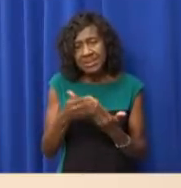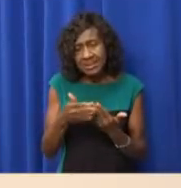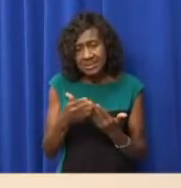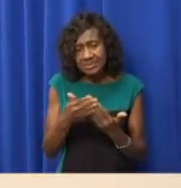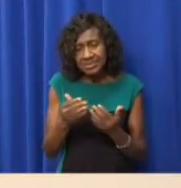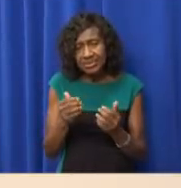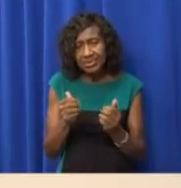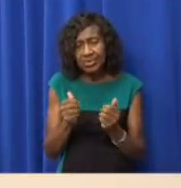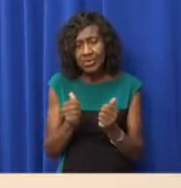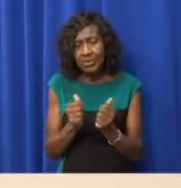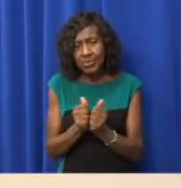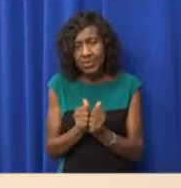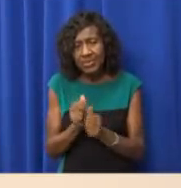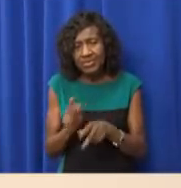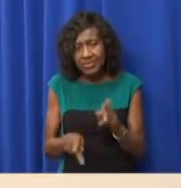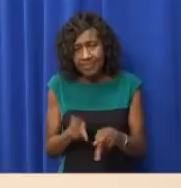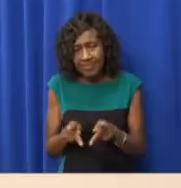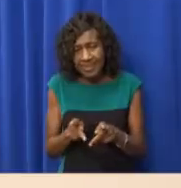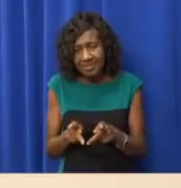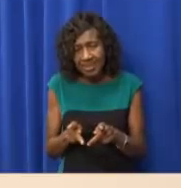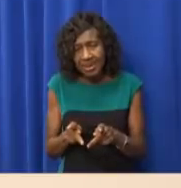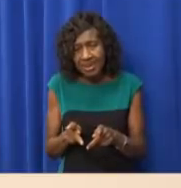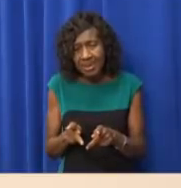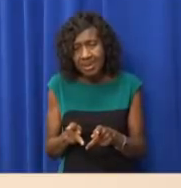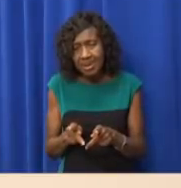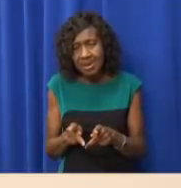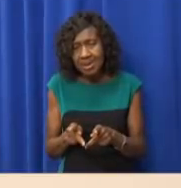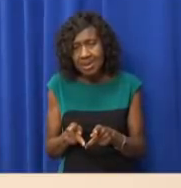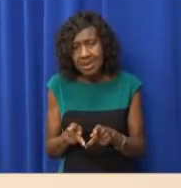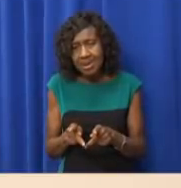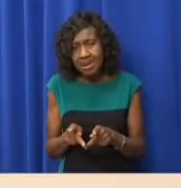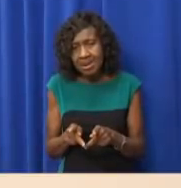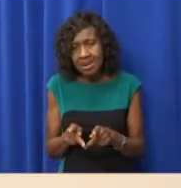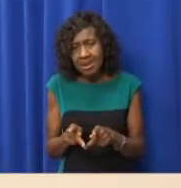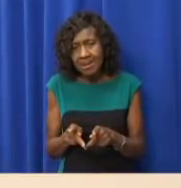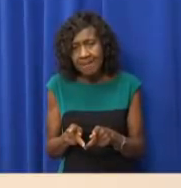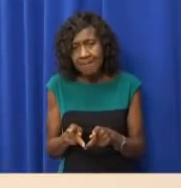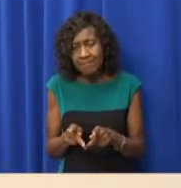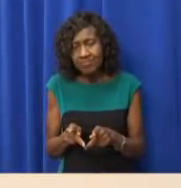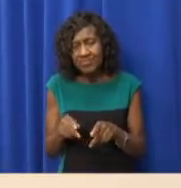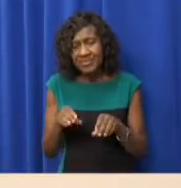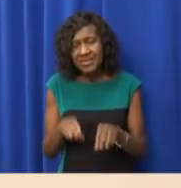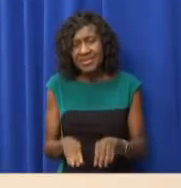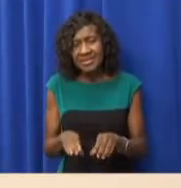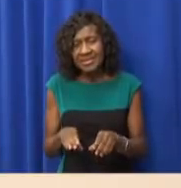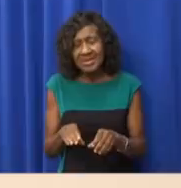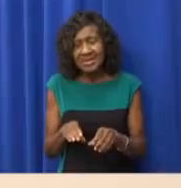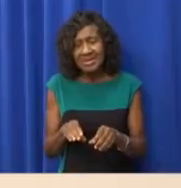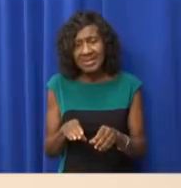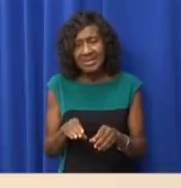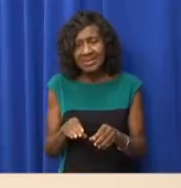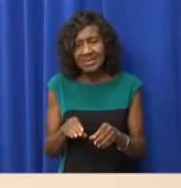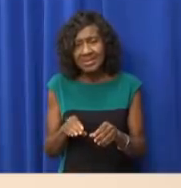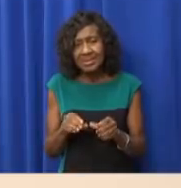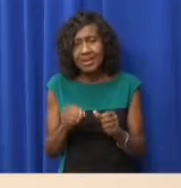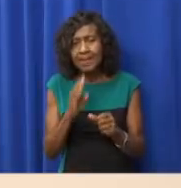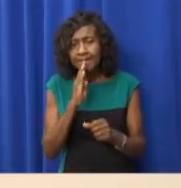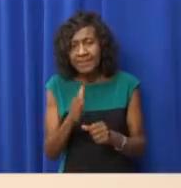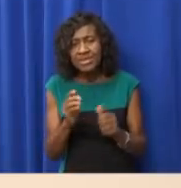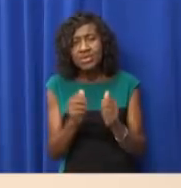numbers of people who we assess can safely gather together, and to